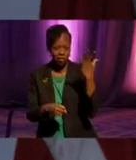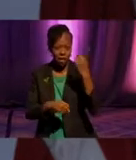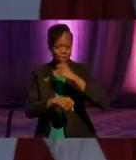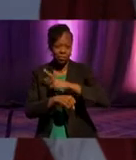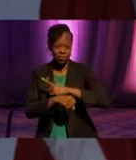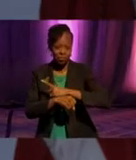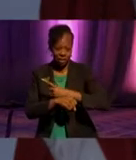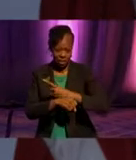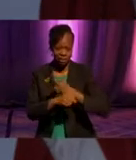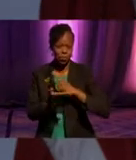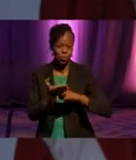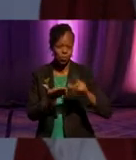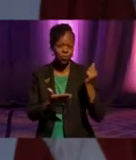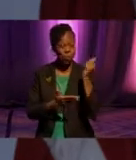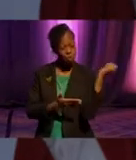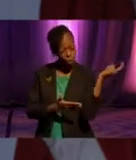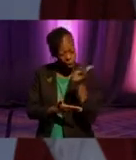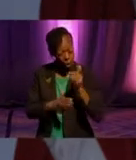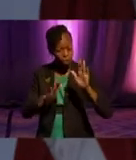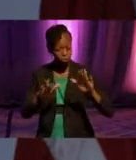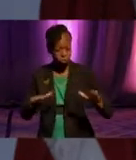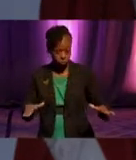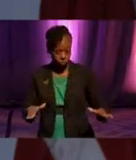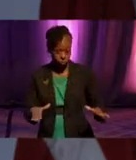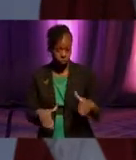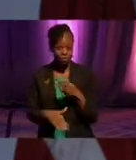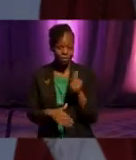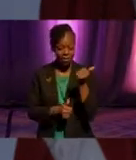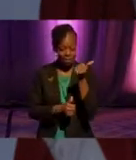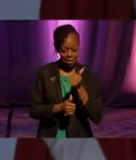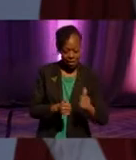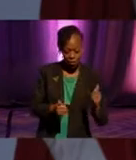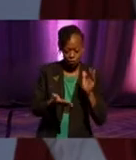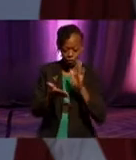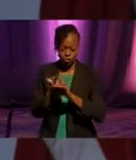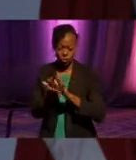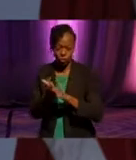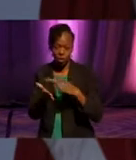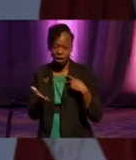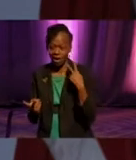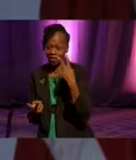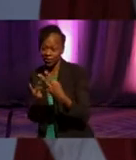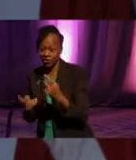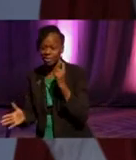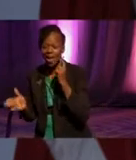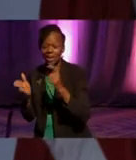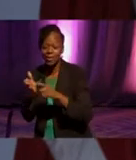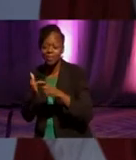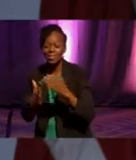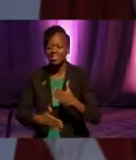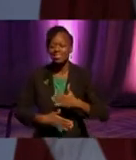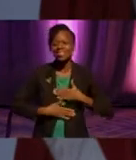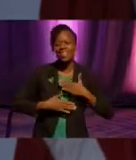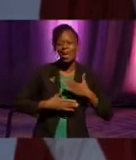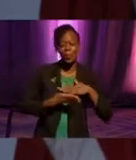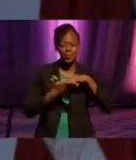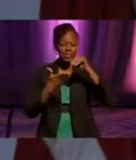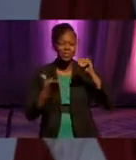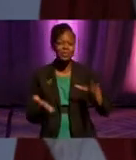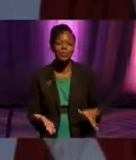week for all children. And at every school I've seen happy students and happy